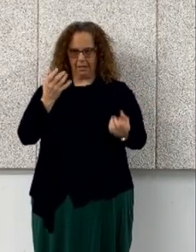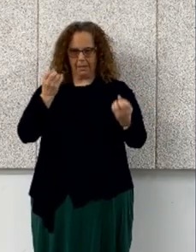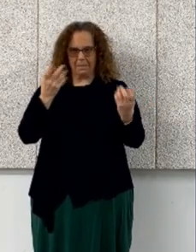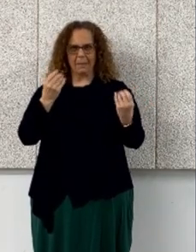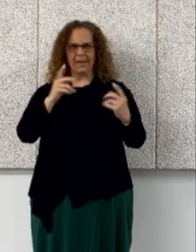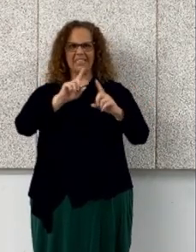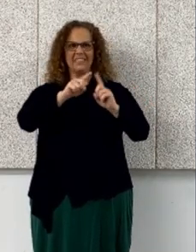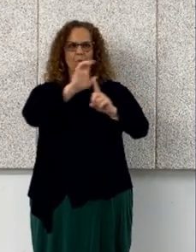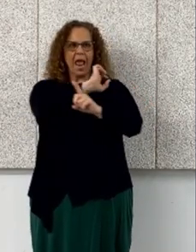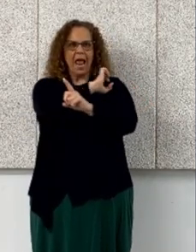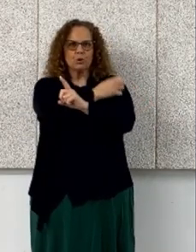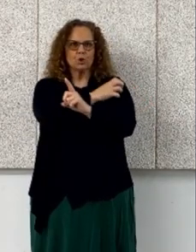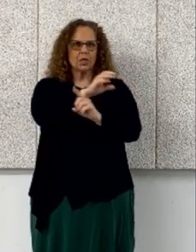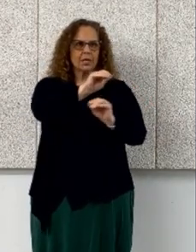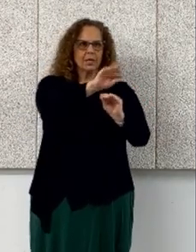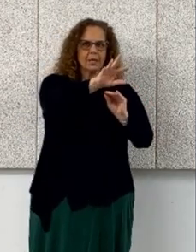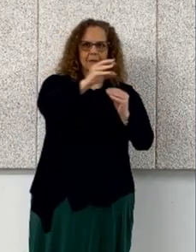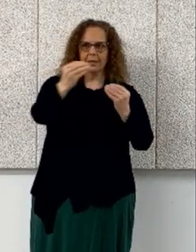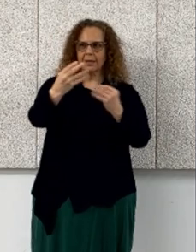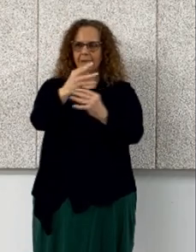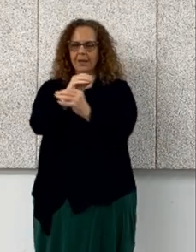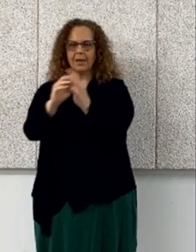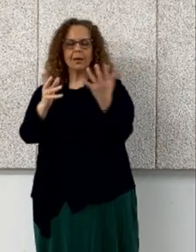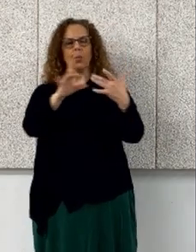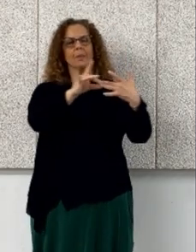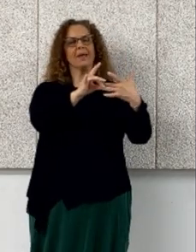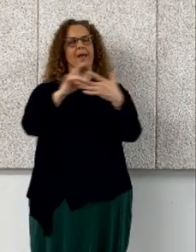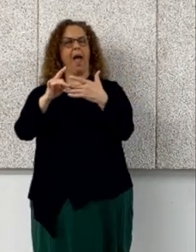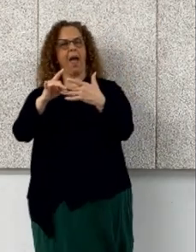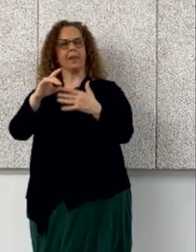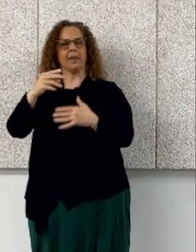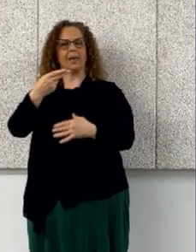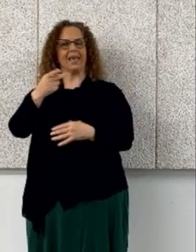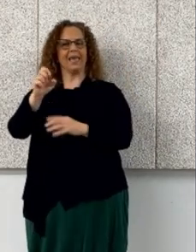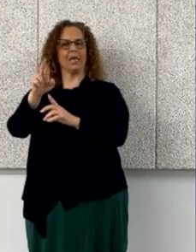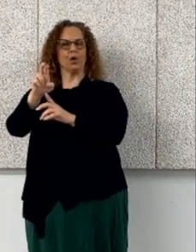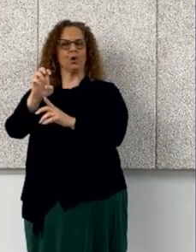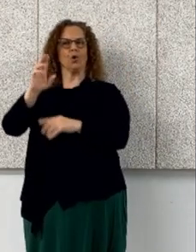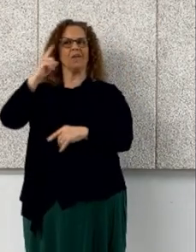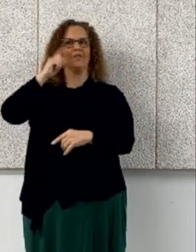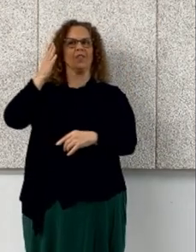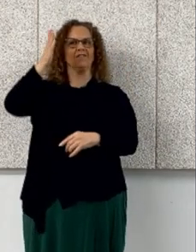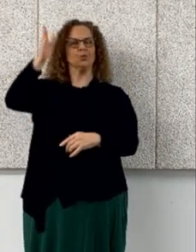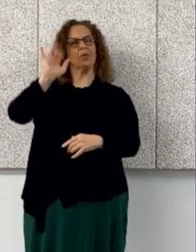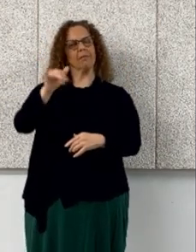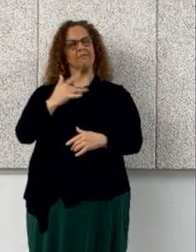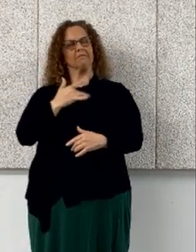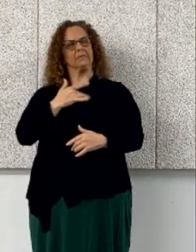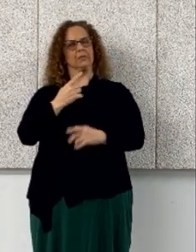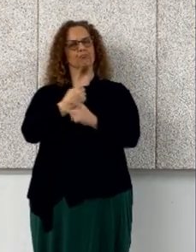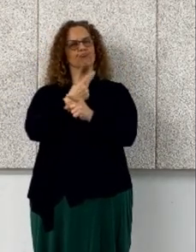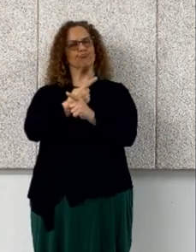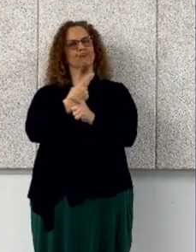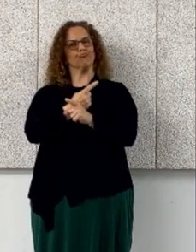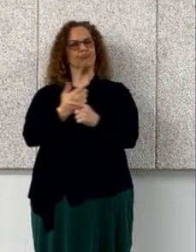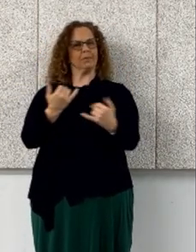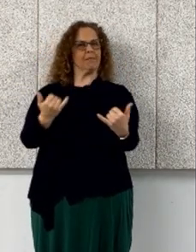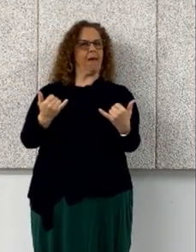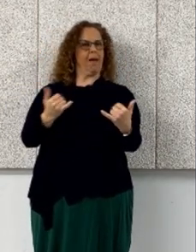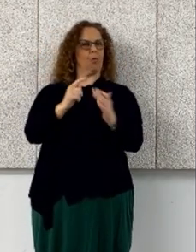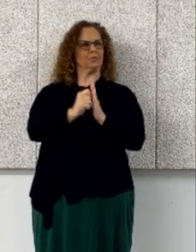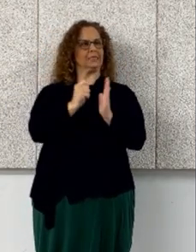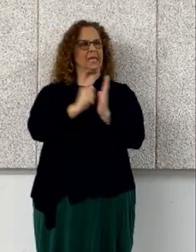energies will be guiding where here goes in the future. And that feels really appropriate to the time that we're all living in right